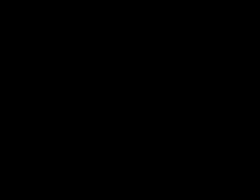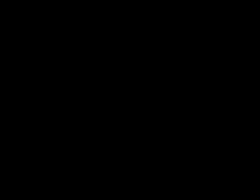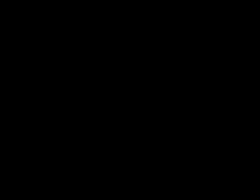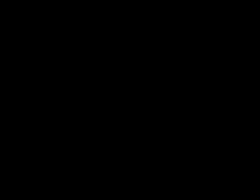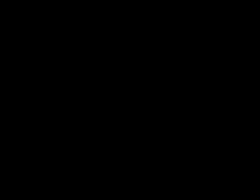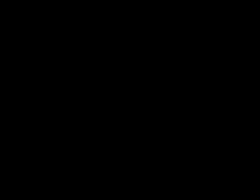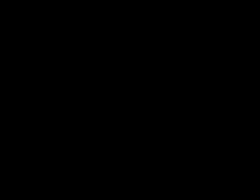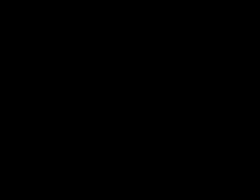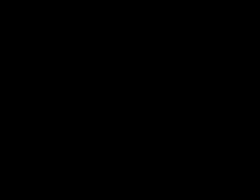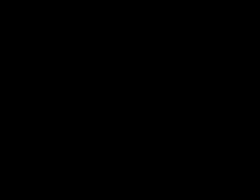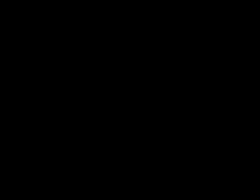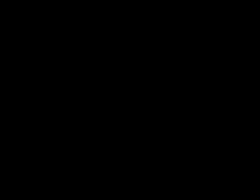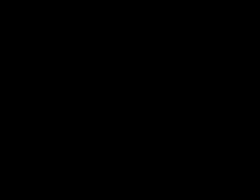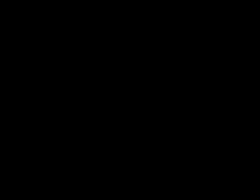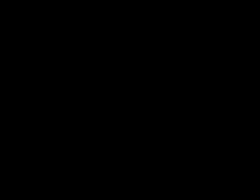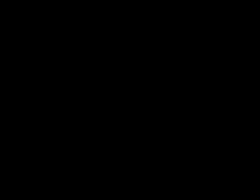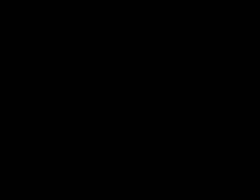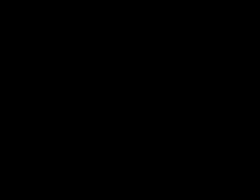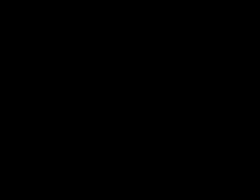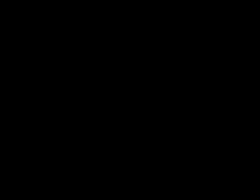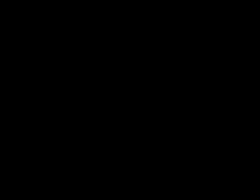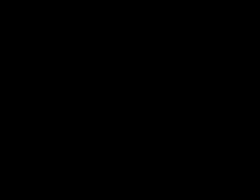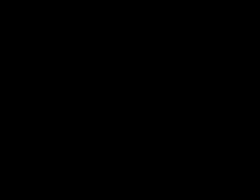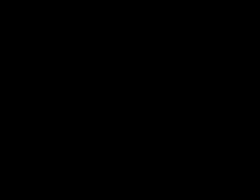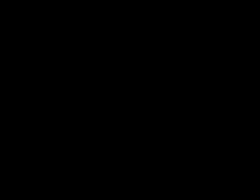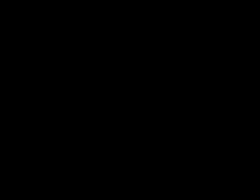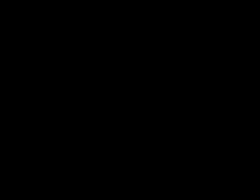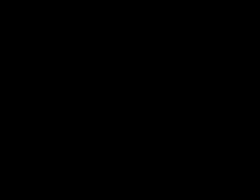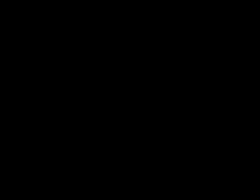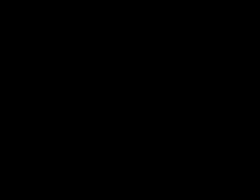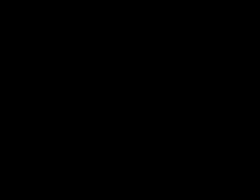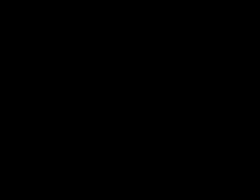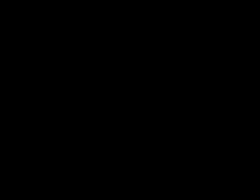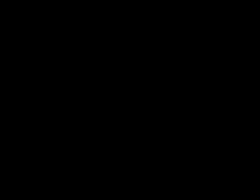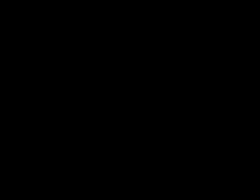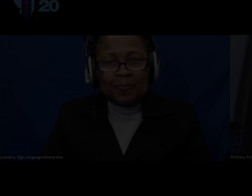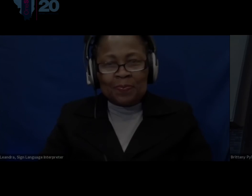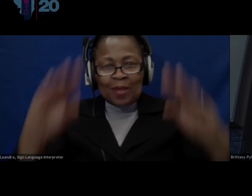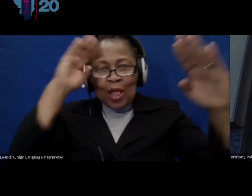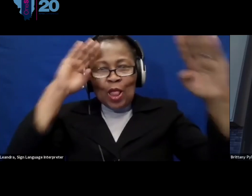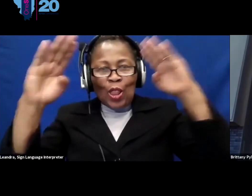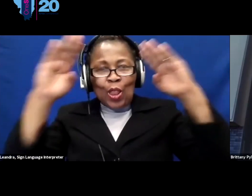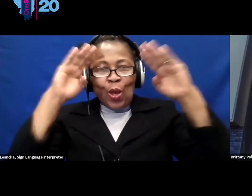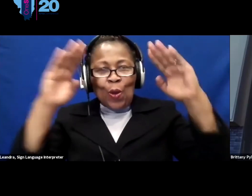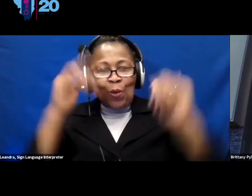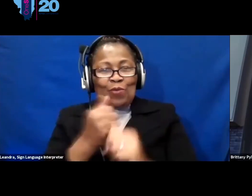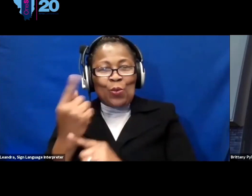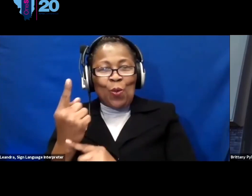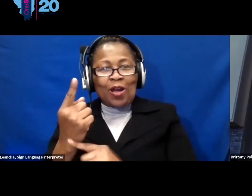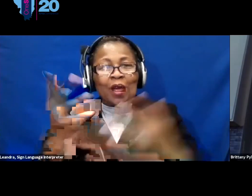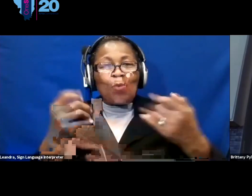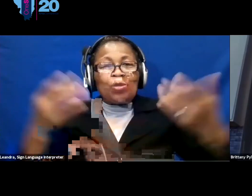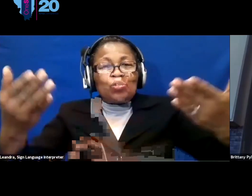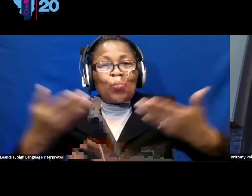Split screen. At left, an ASL interpreter signs. At right, the speaker, Brittany Pyle. Hi there, everyone. I want to welcome